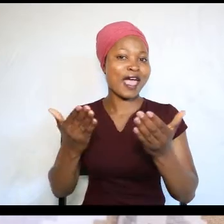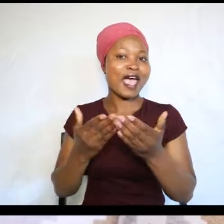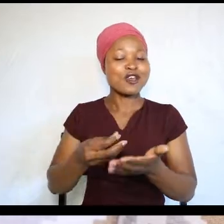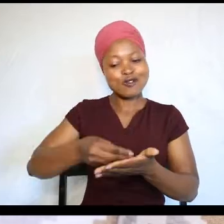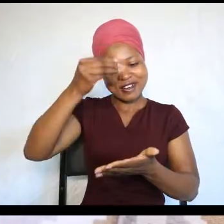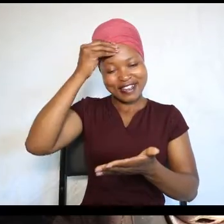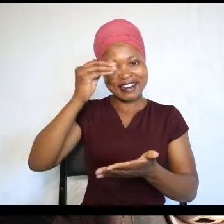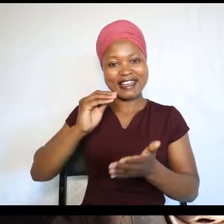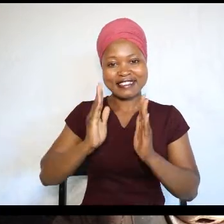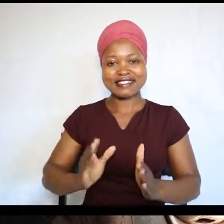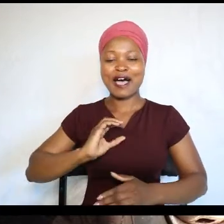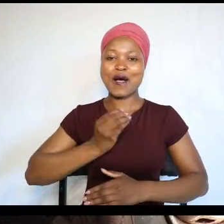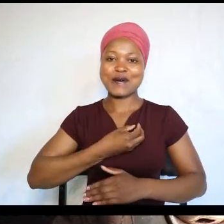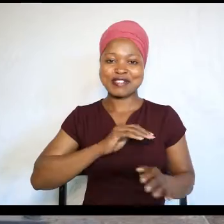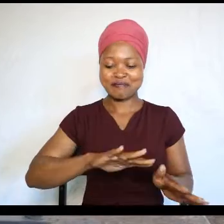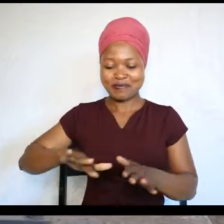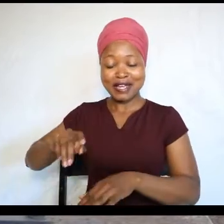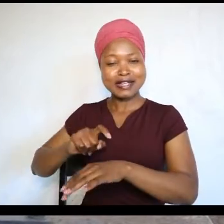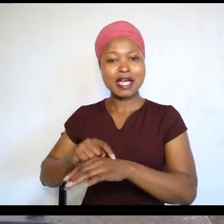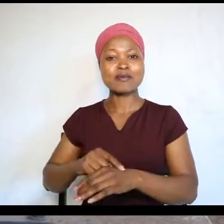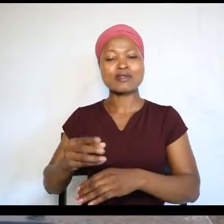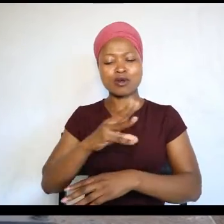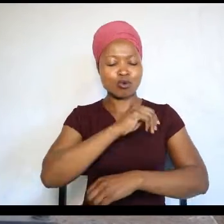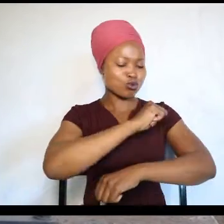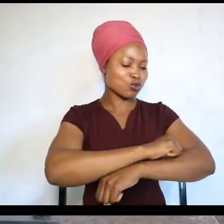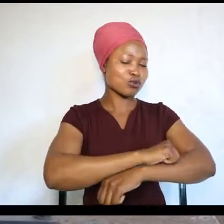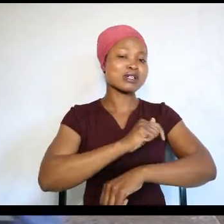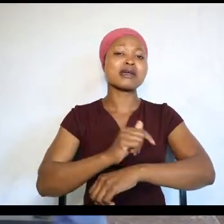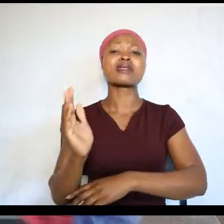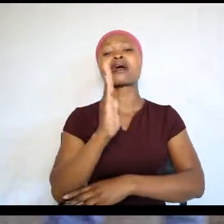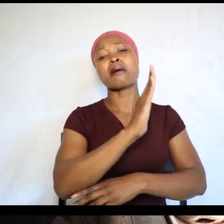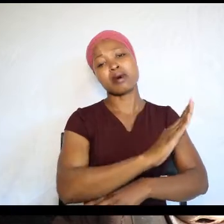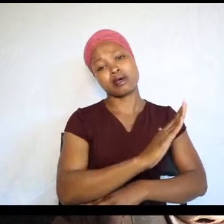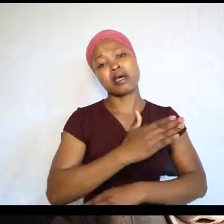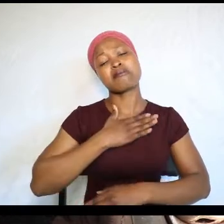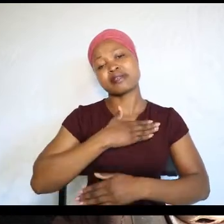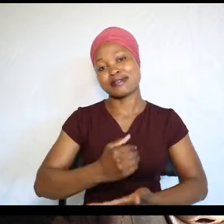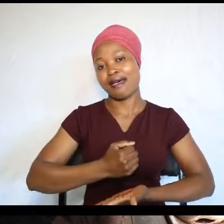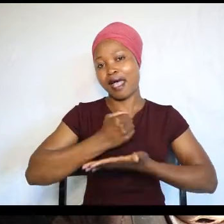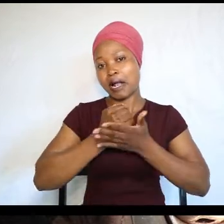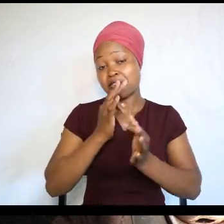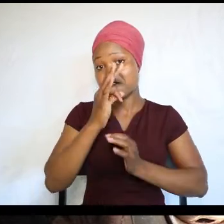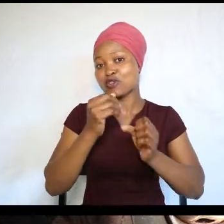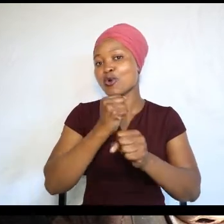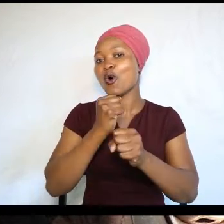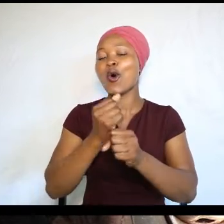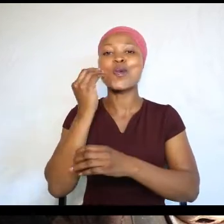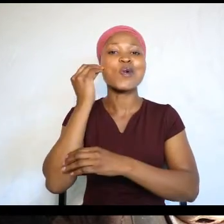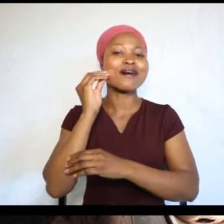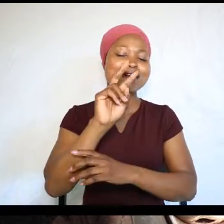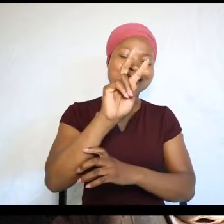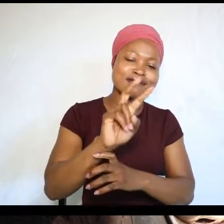learners. Wakienda chuo, tuna follow up. Wakikuja mtatu, wa support. Kama ni homework,